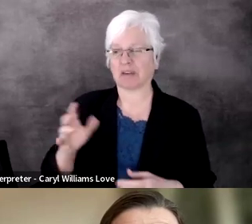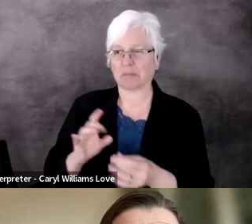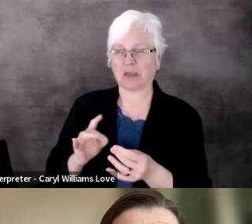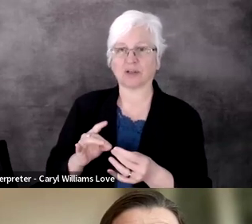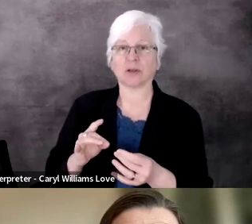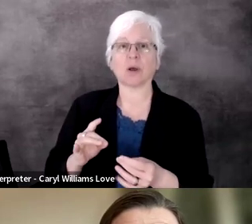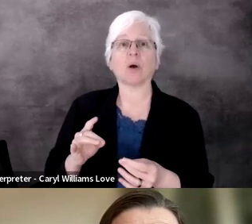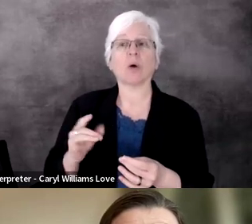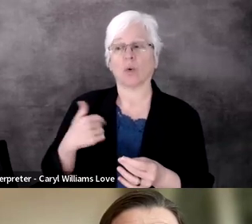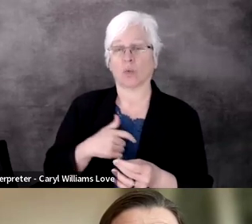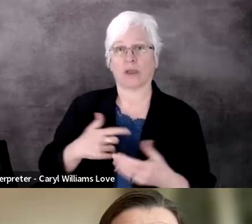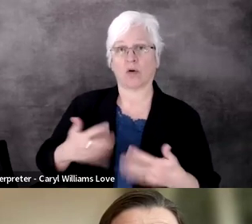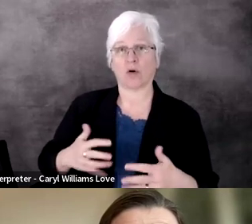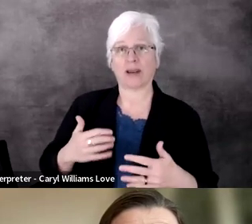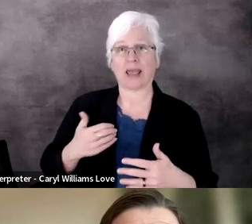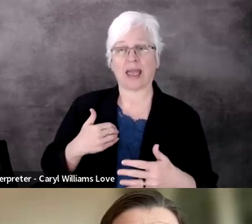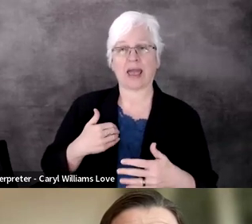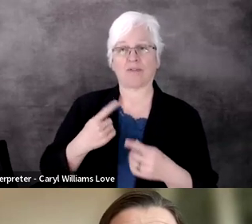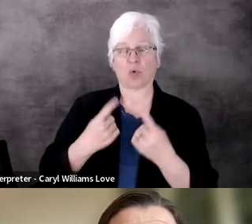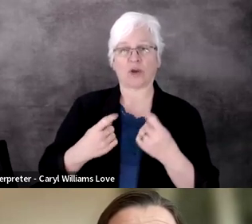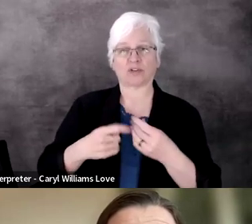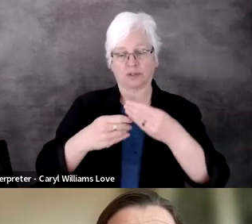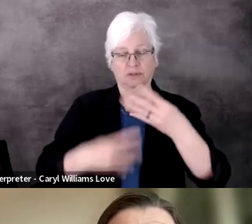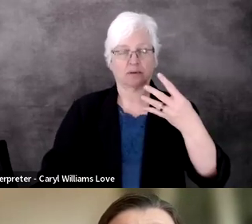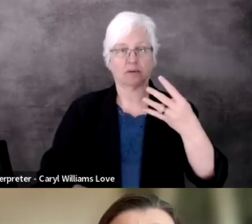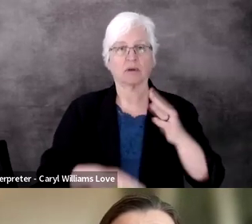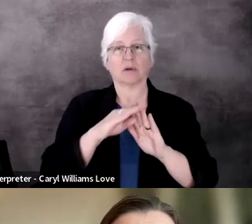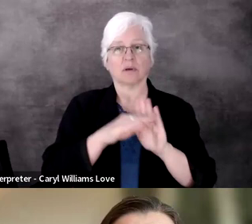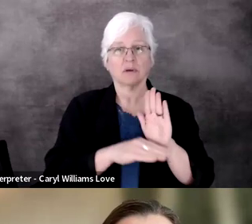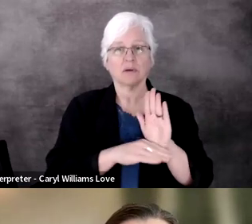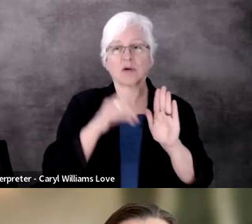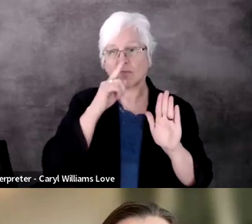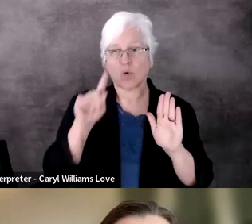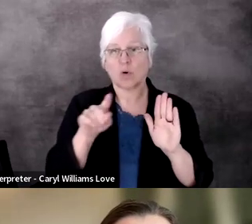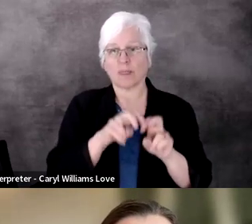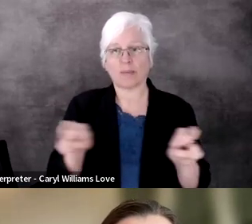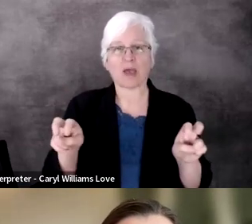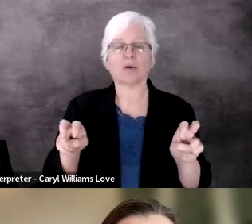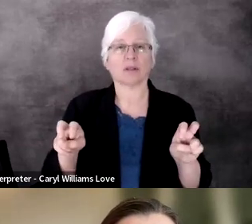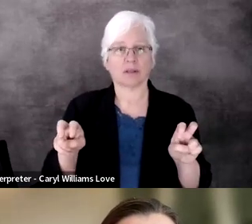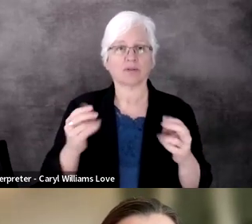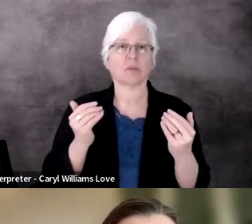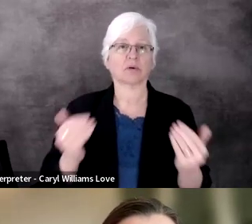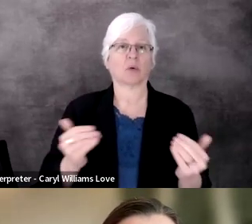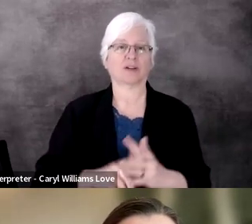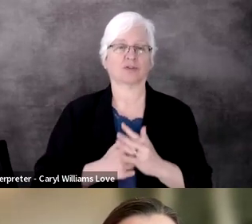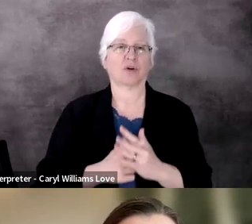we have for the panel. And so I'll just go ahead and get started with